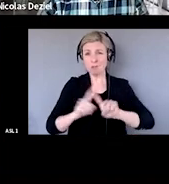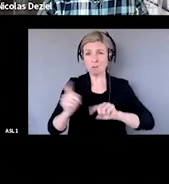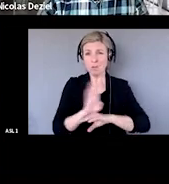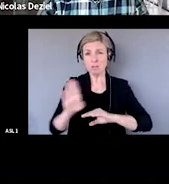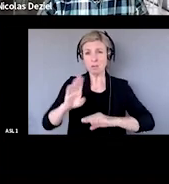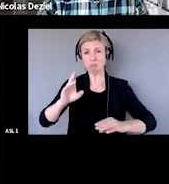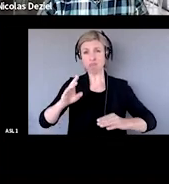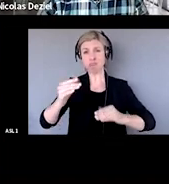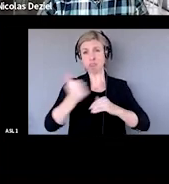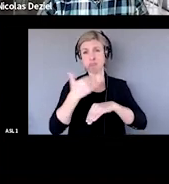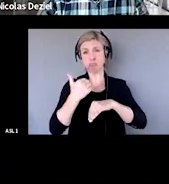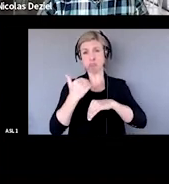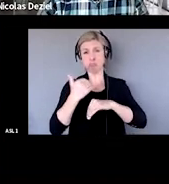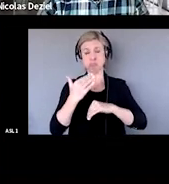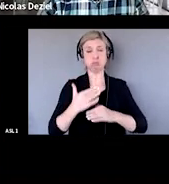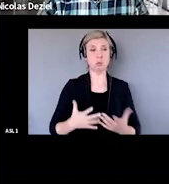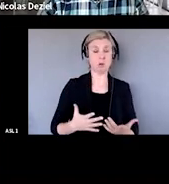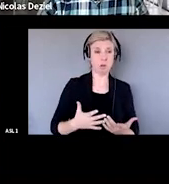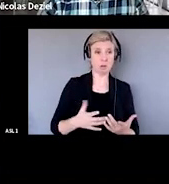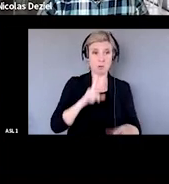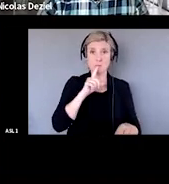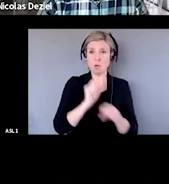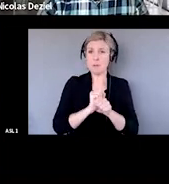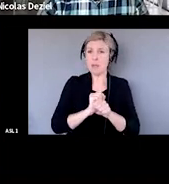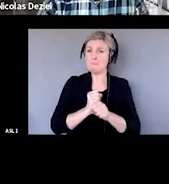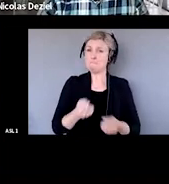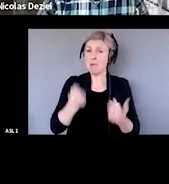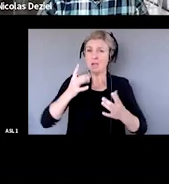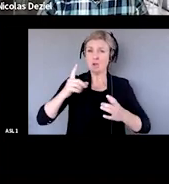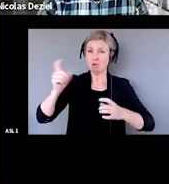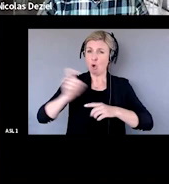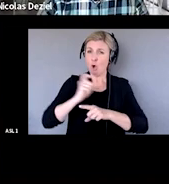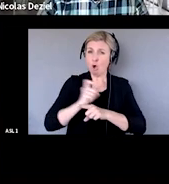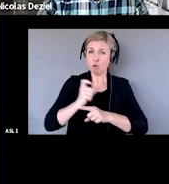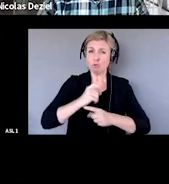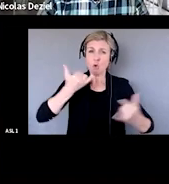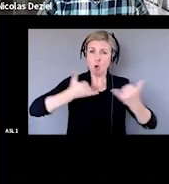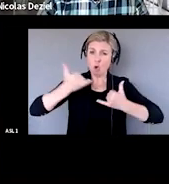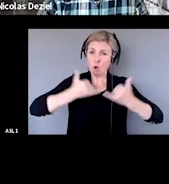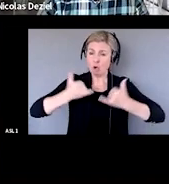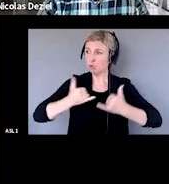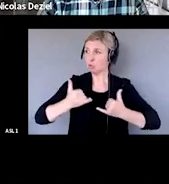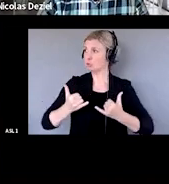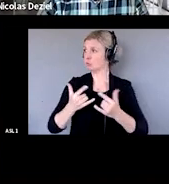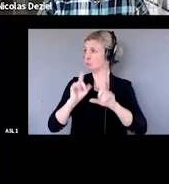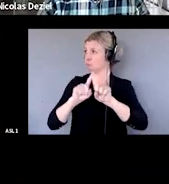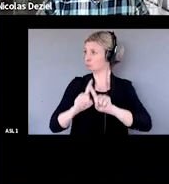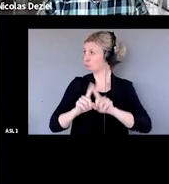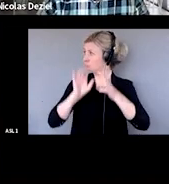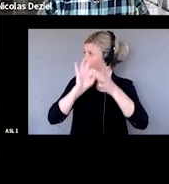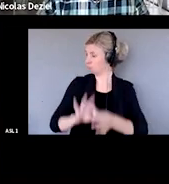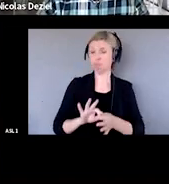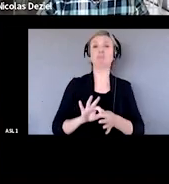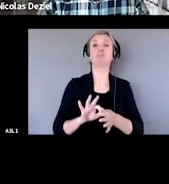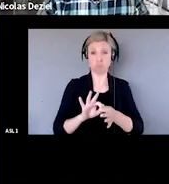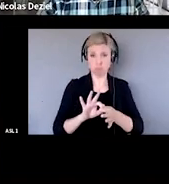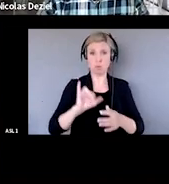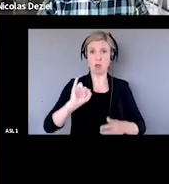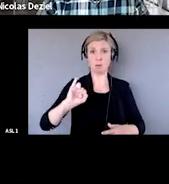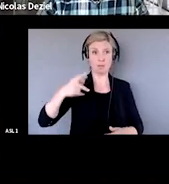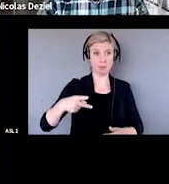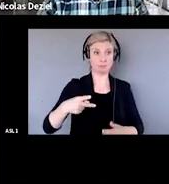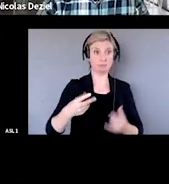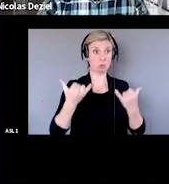calls and emails each day to answer questions about intellectual property. And you see on screen that